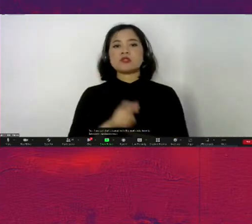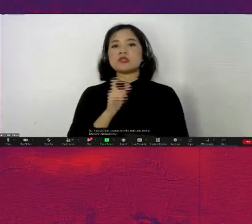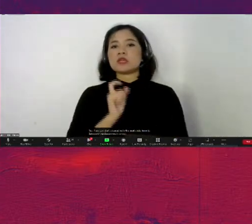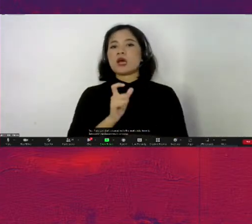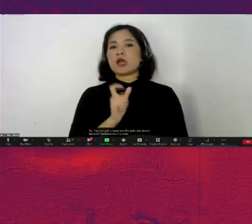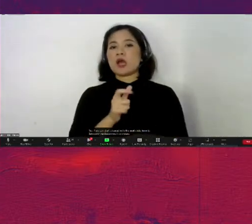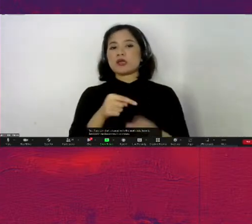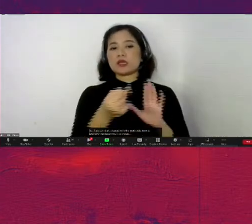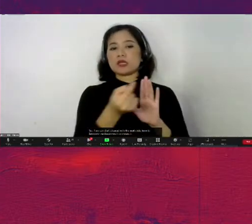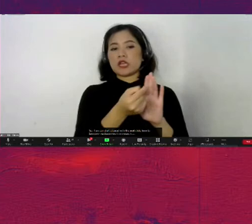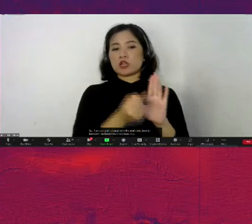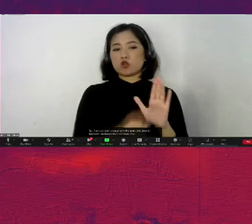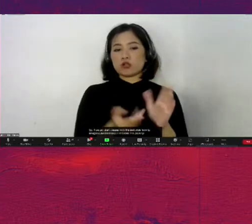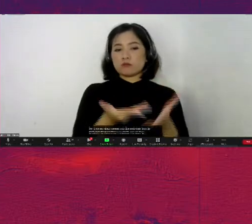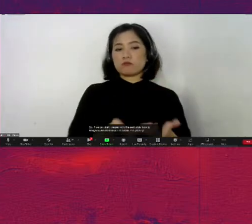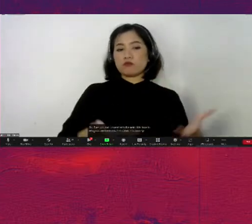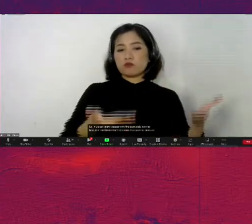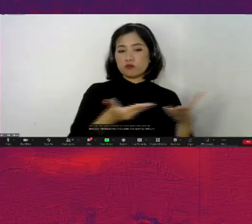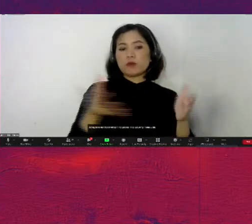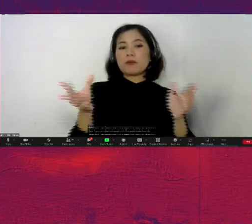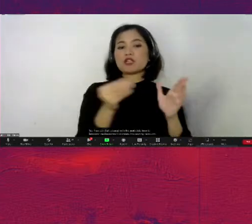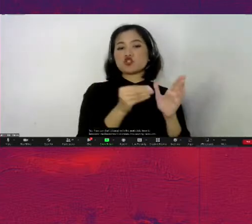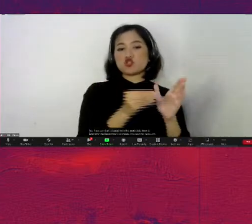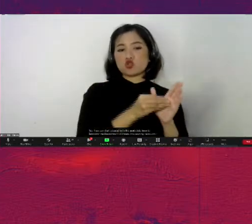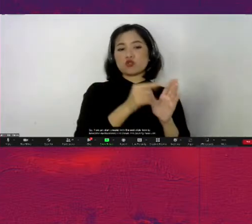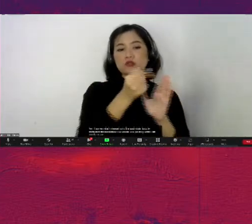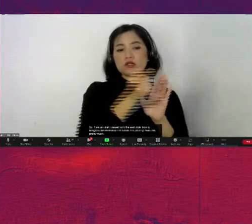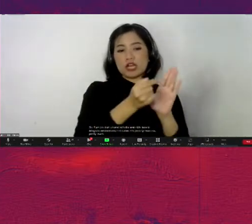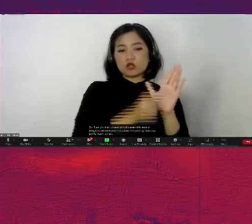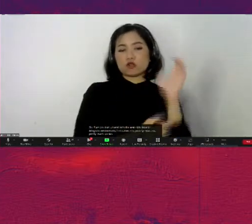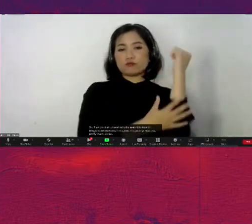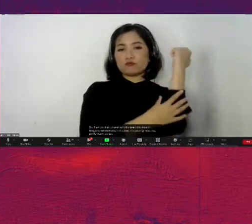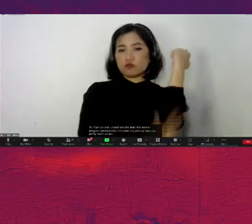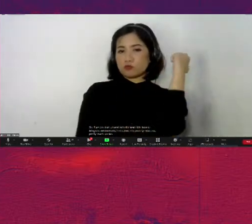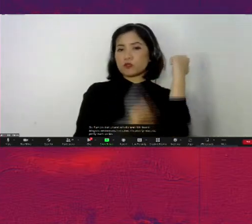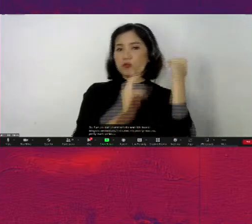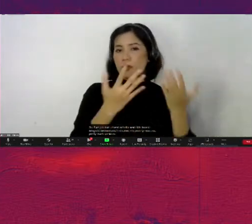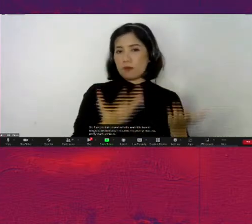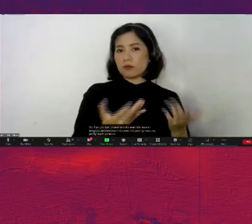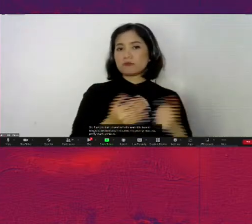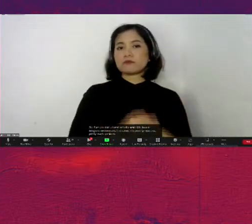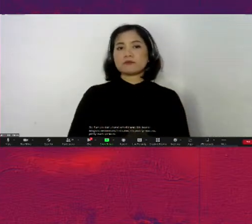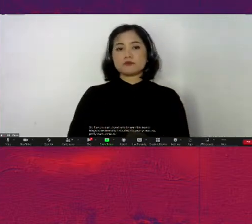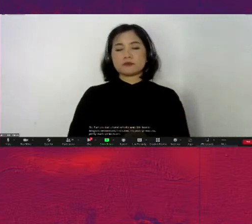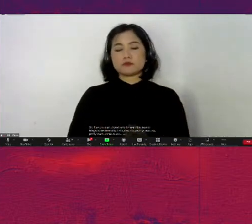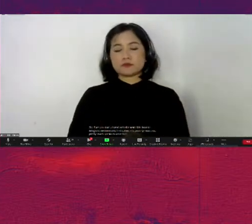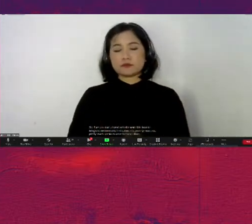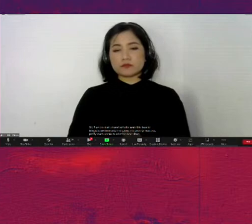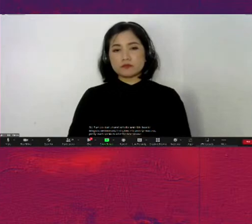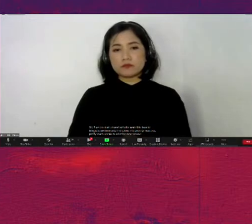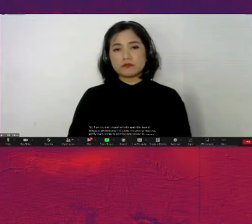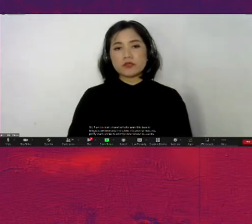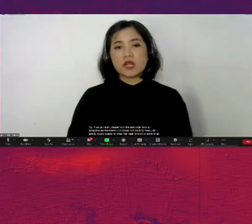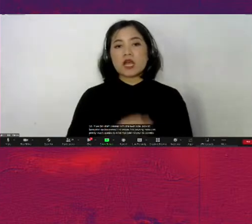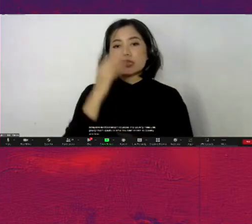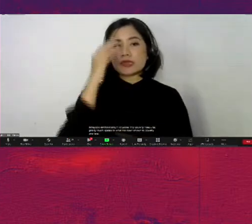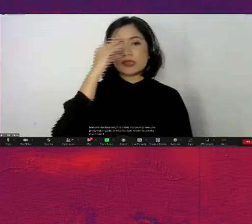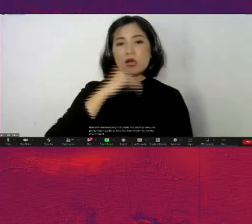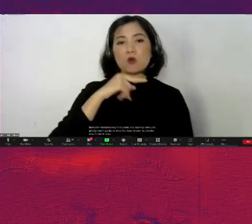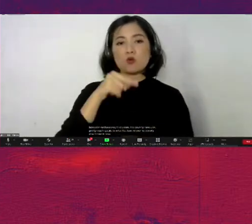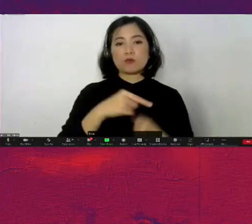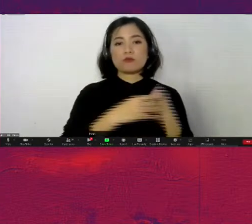environmental indicators into poverty measures pretty much speaks to what has been known the poverty